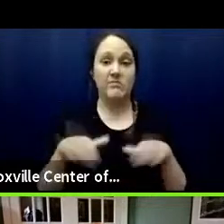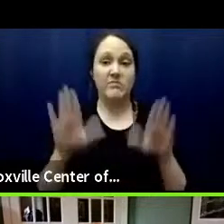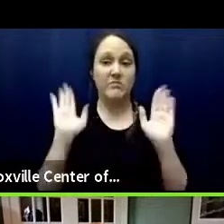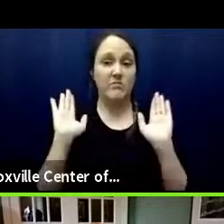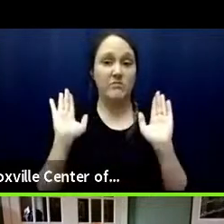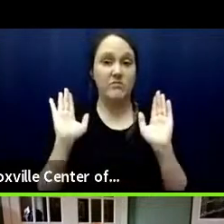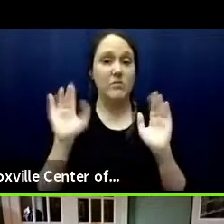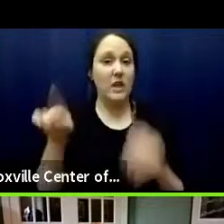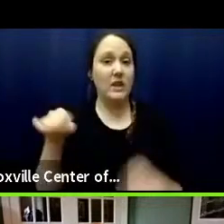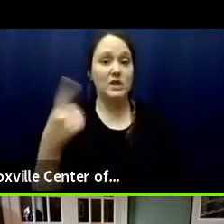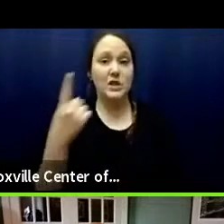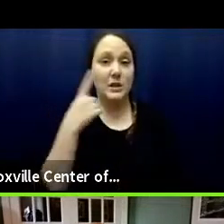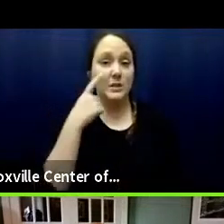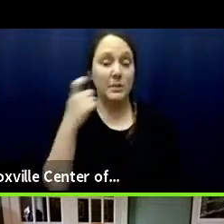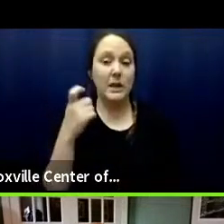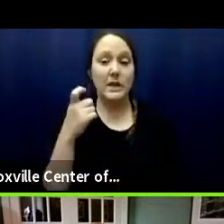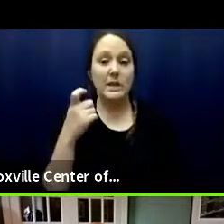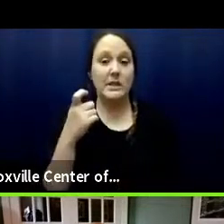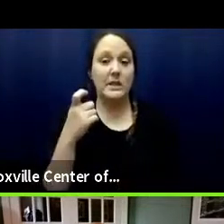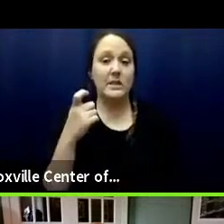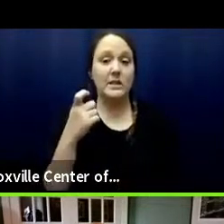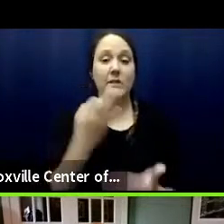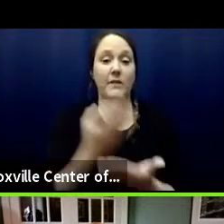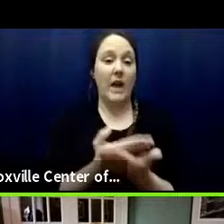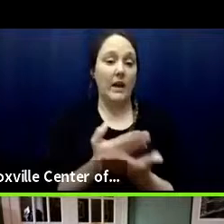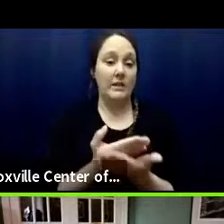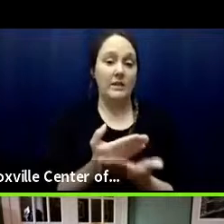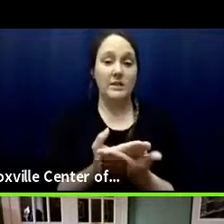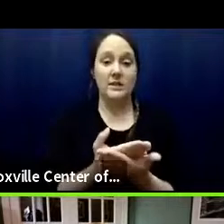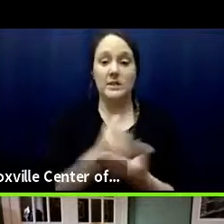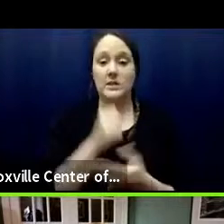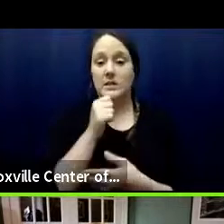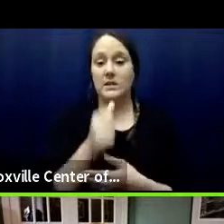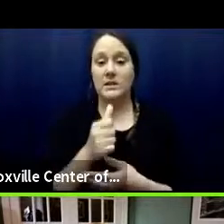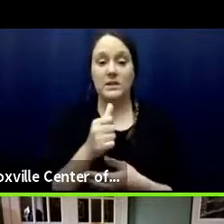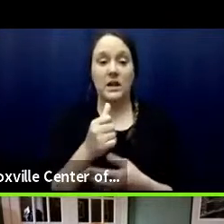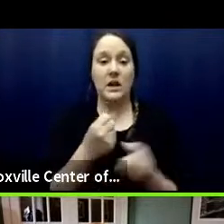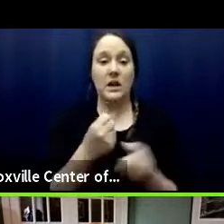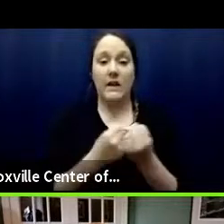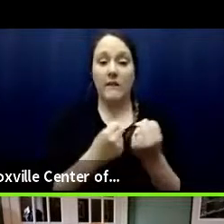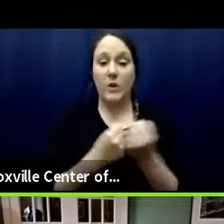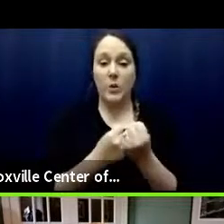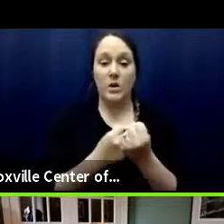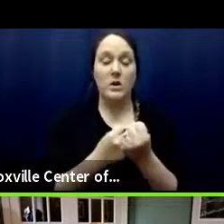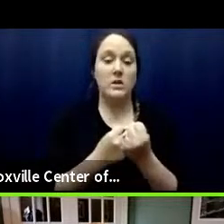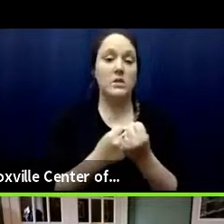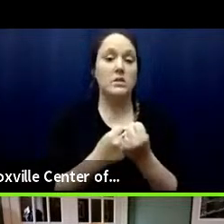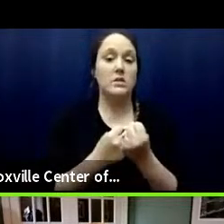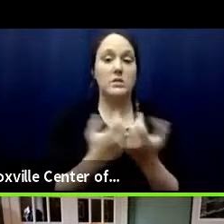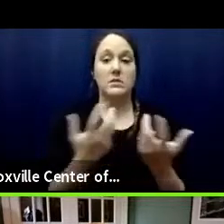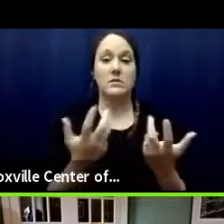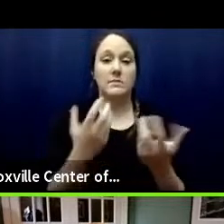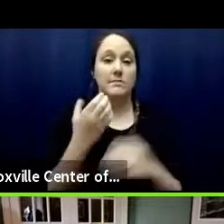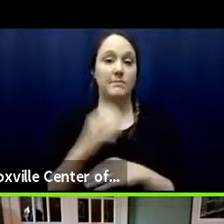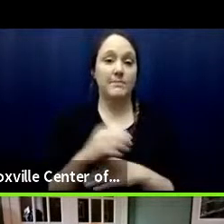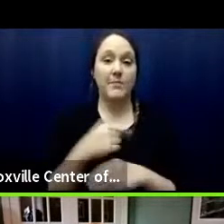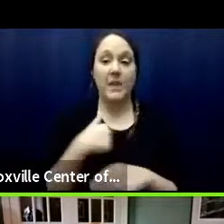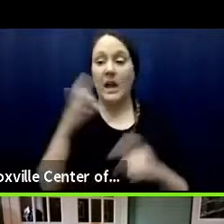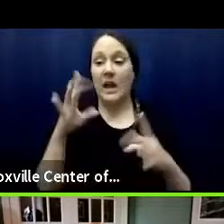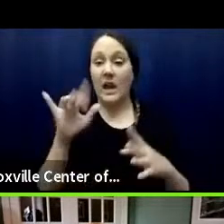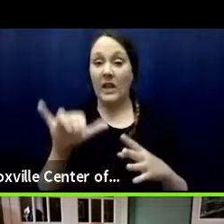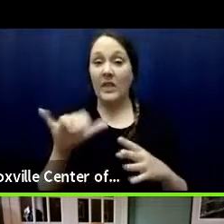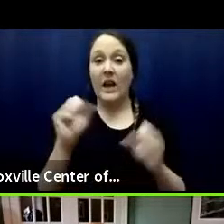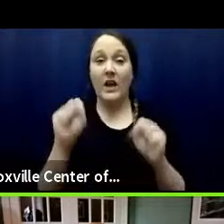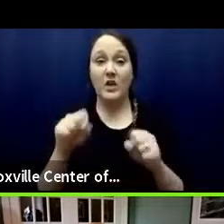go, just because of the facts of the matter. It's not being enforced. I hate that. It's, we could keep it on